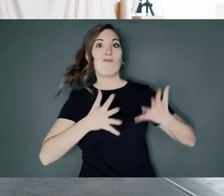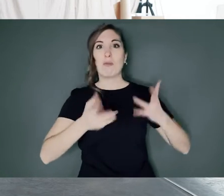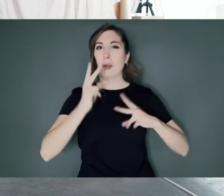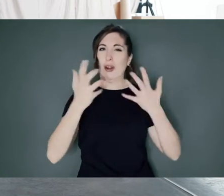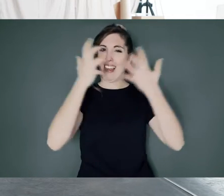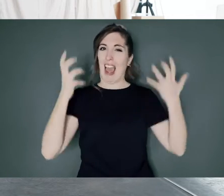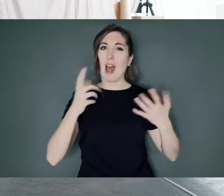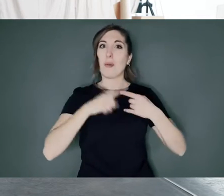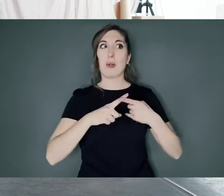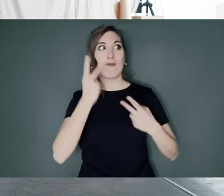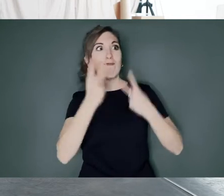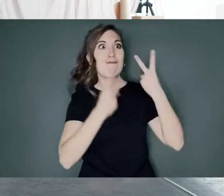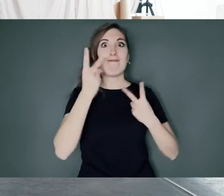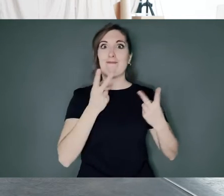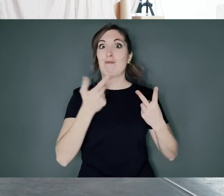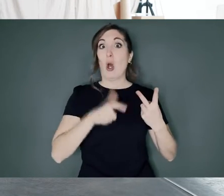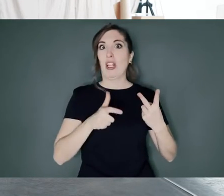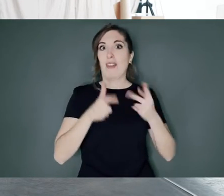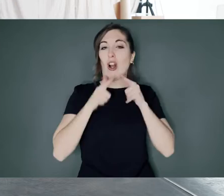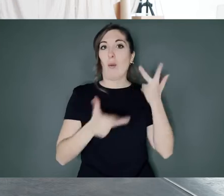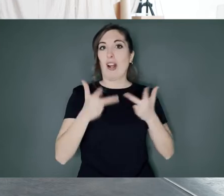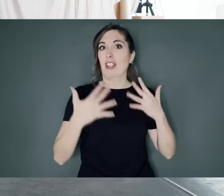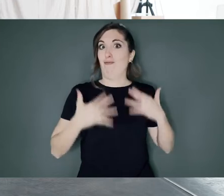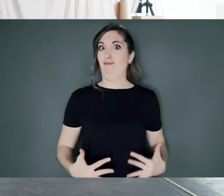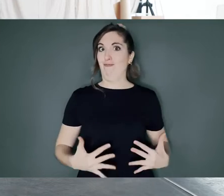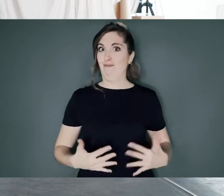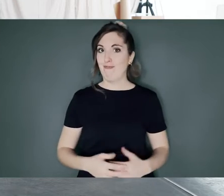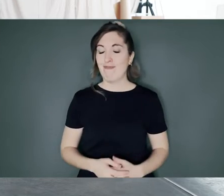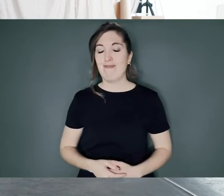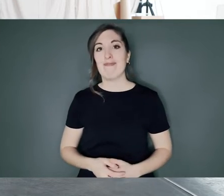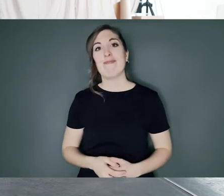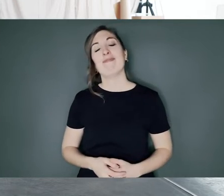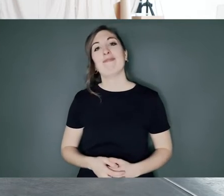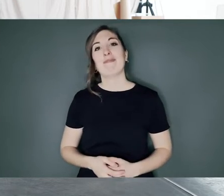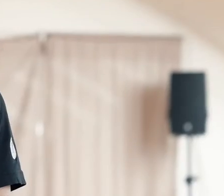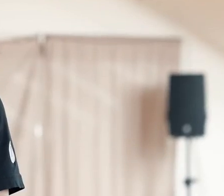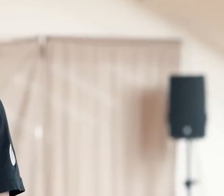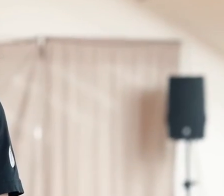obviously, it's a bit more clear, it's more visual because of the physicality of sign language.